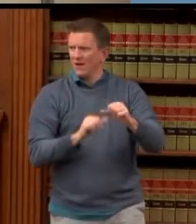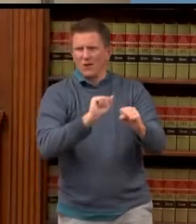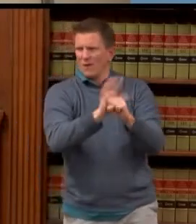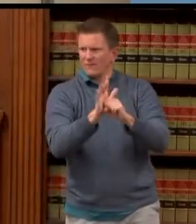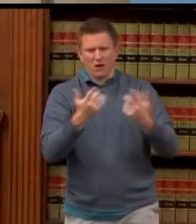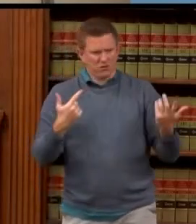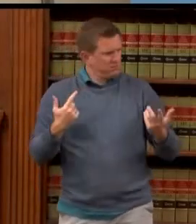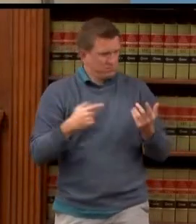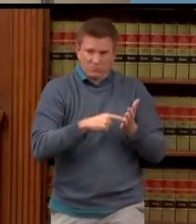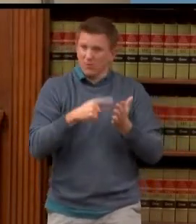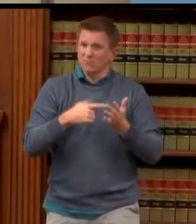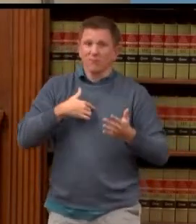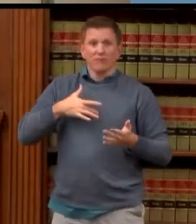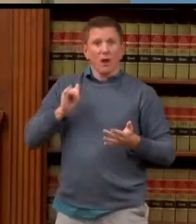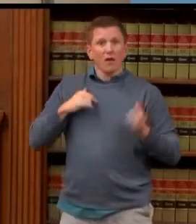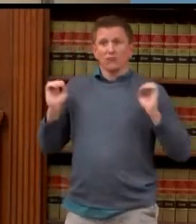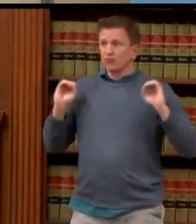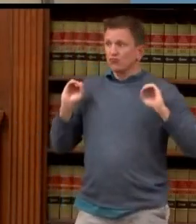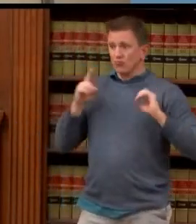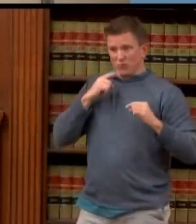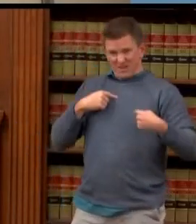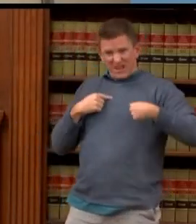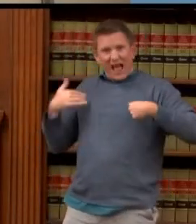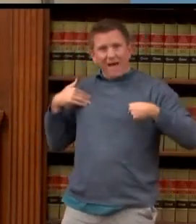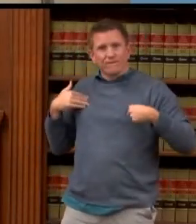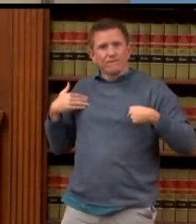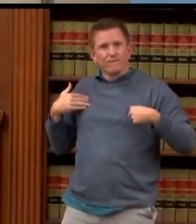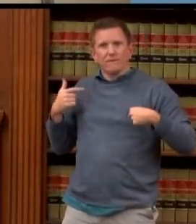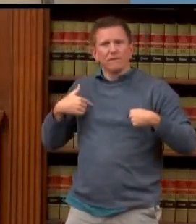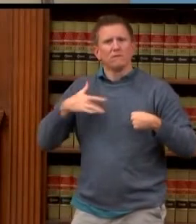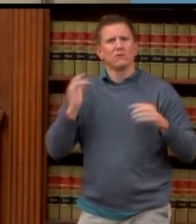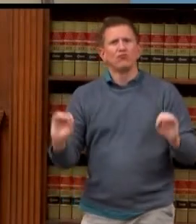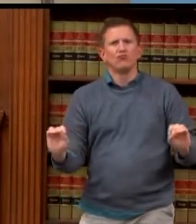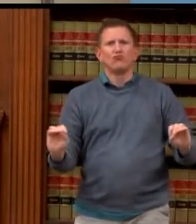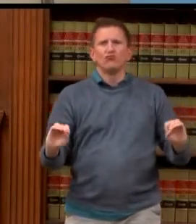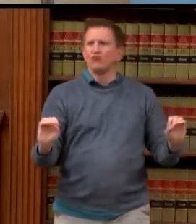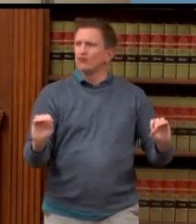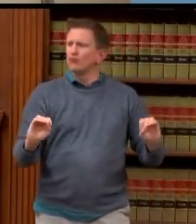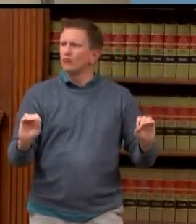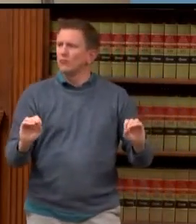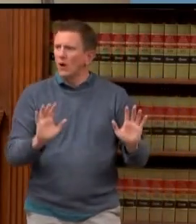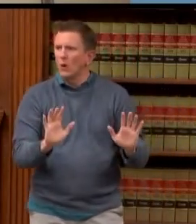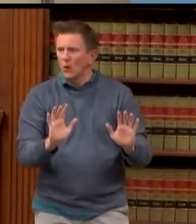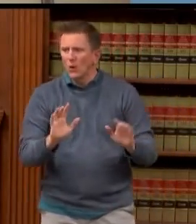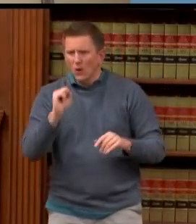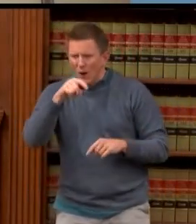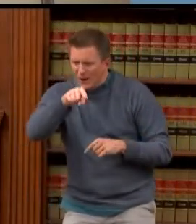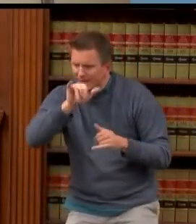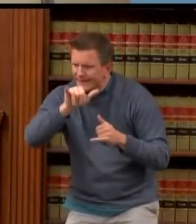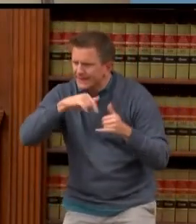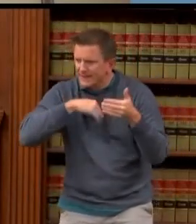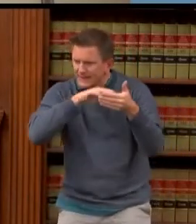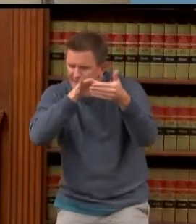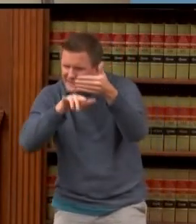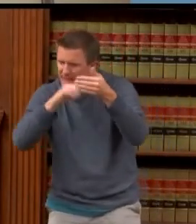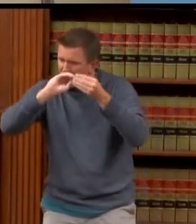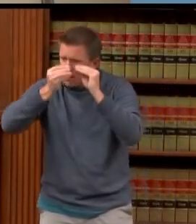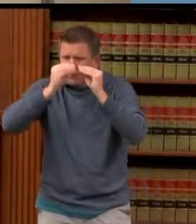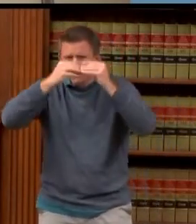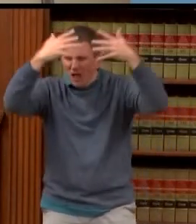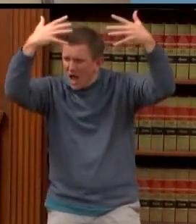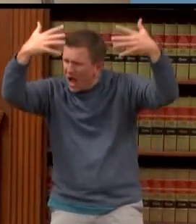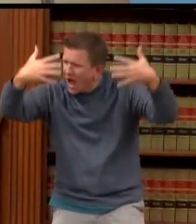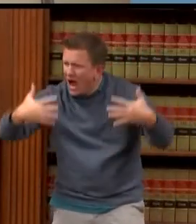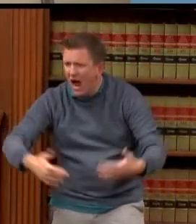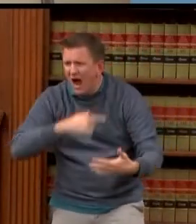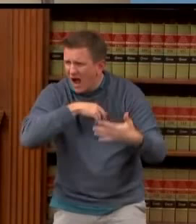is, that it's important to look at data. It's important to look at where we see noncompliance. It's important to collaborate with the